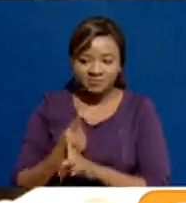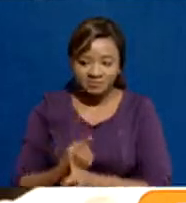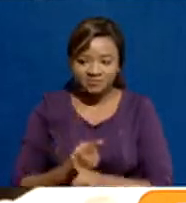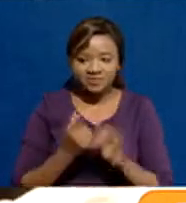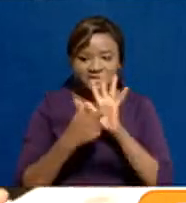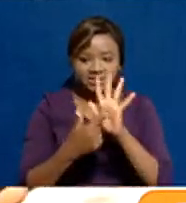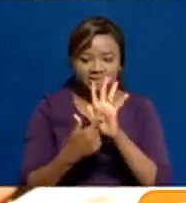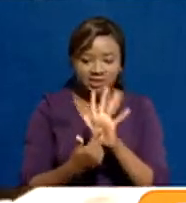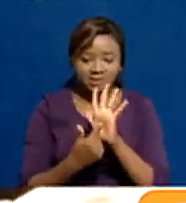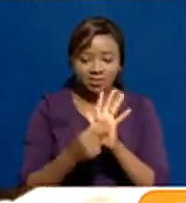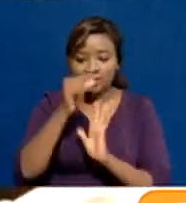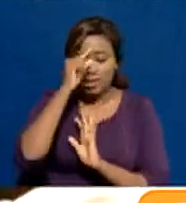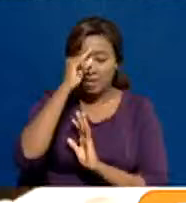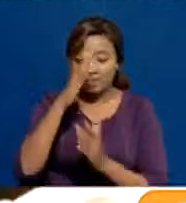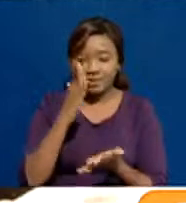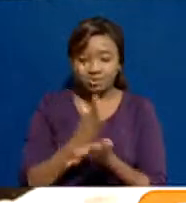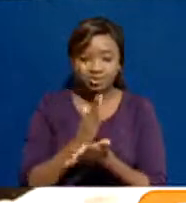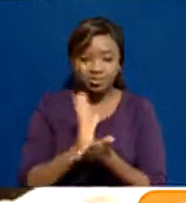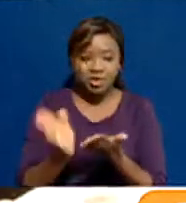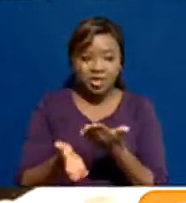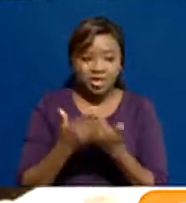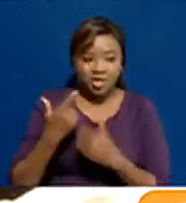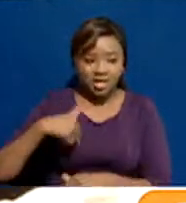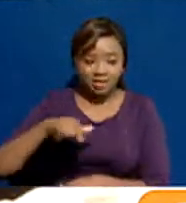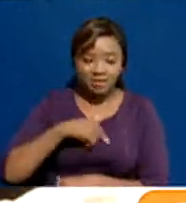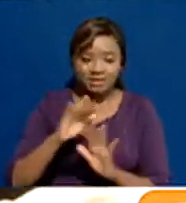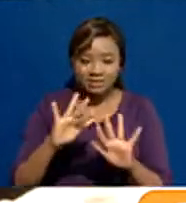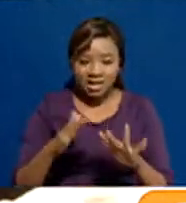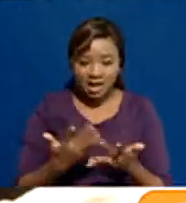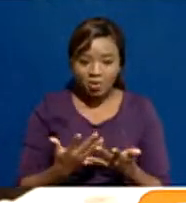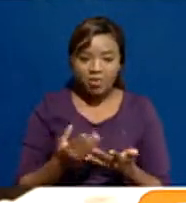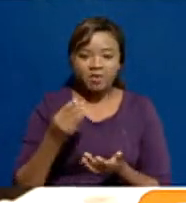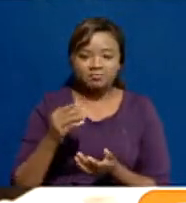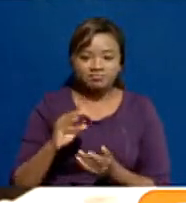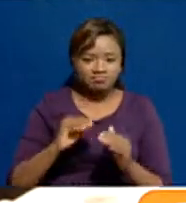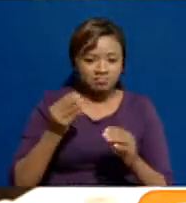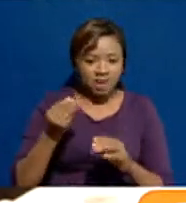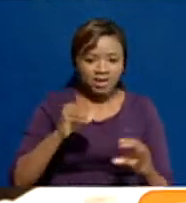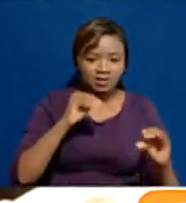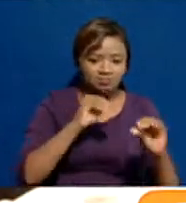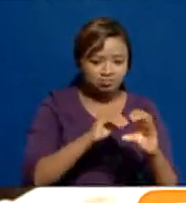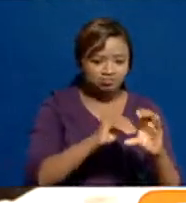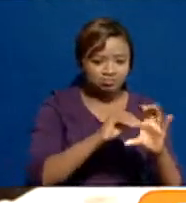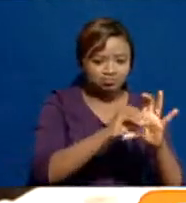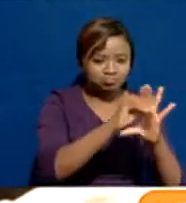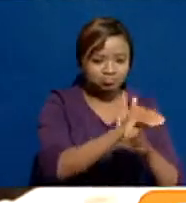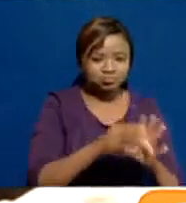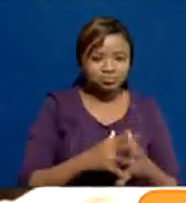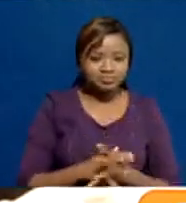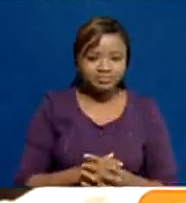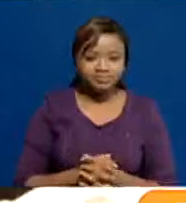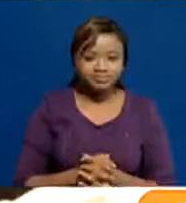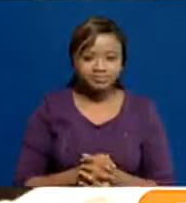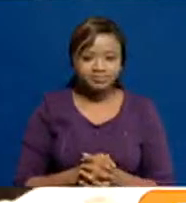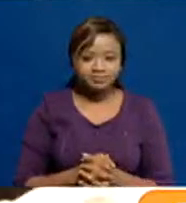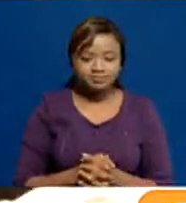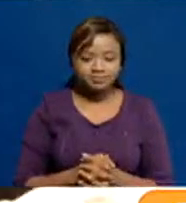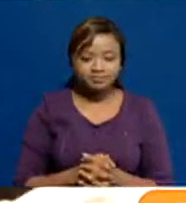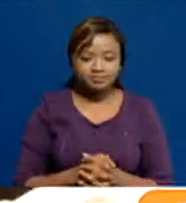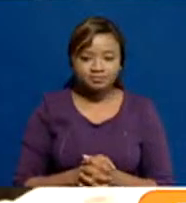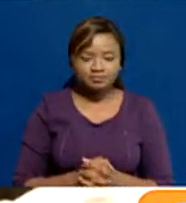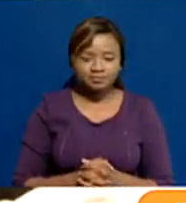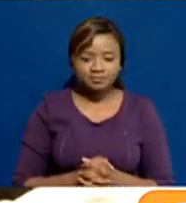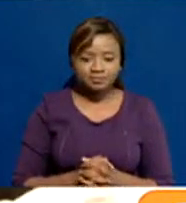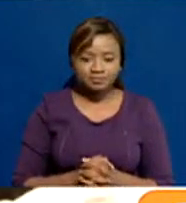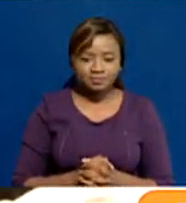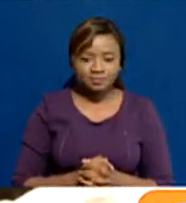mzuri kuinvest sana sana kwa hizo ma industries, ma dairy farm, kutukuriatia mingi